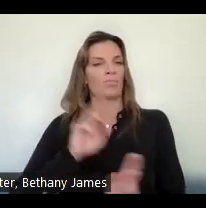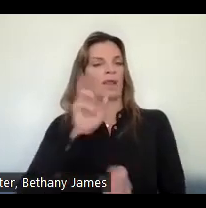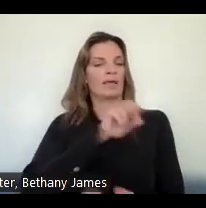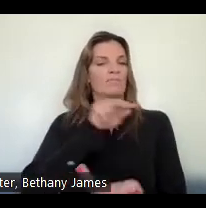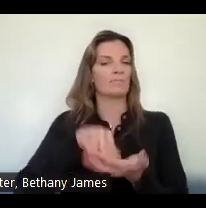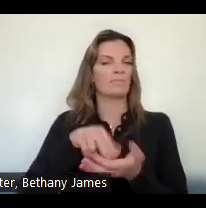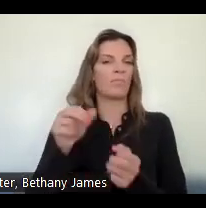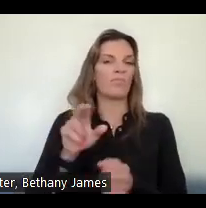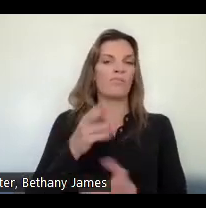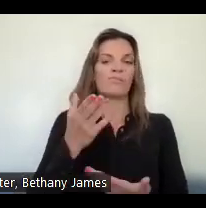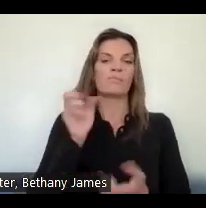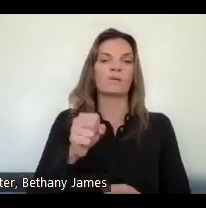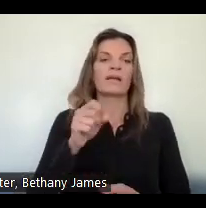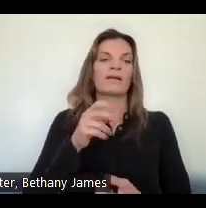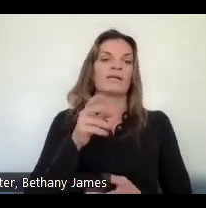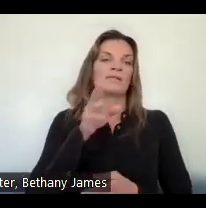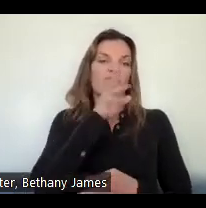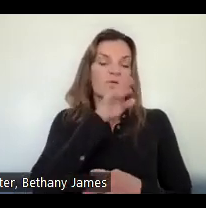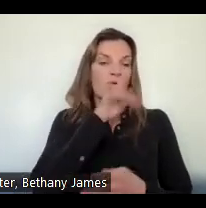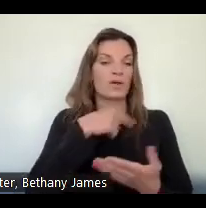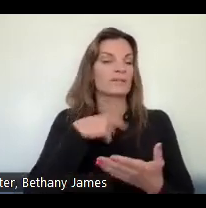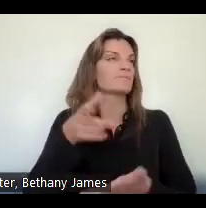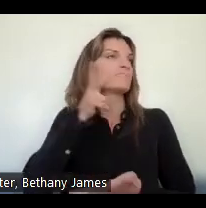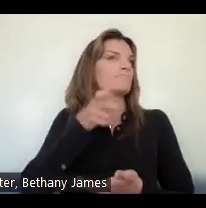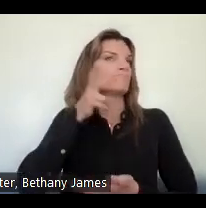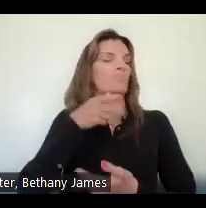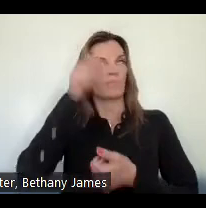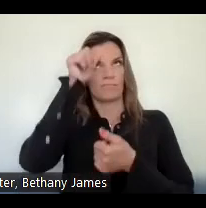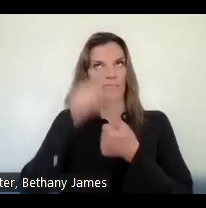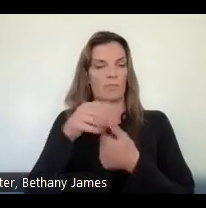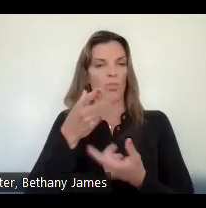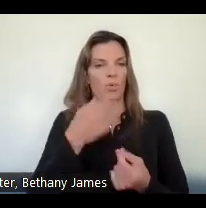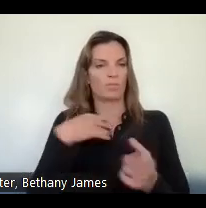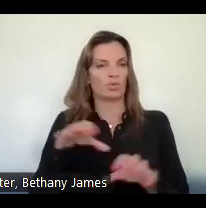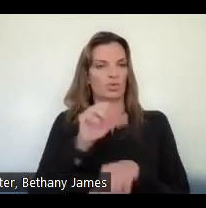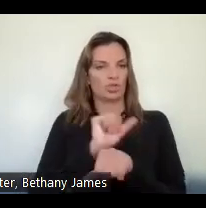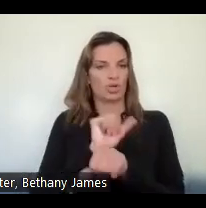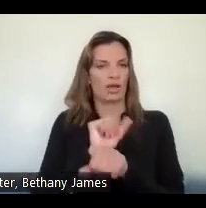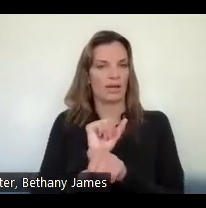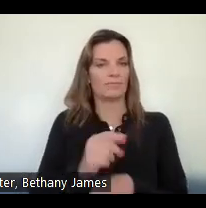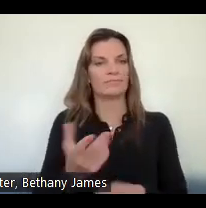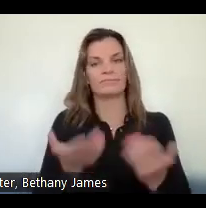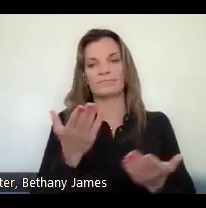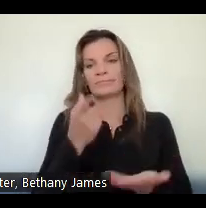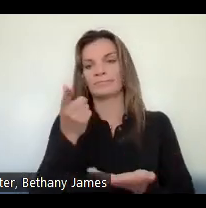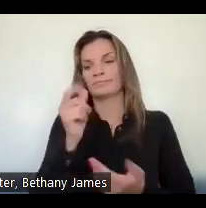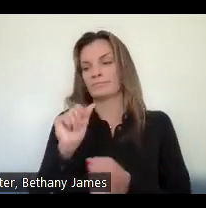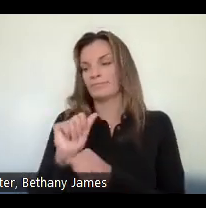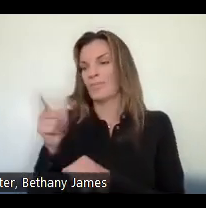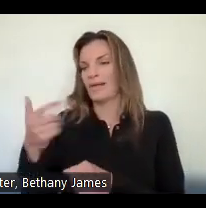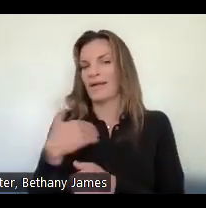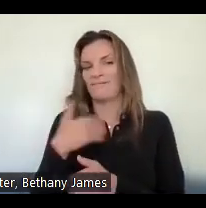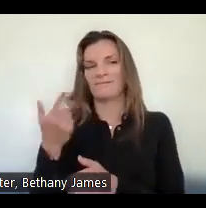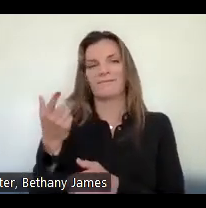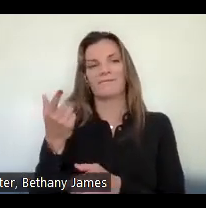individual is using a voice recorder for themselves to record instructions for their job tasks, or maybe the employer has a recording that they can